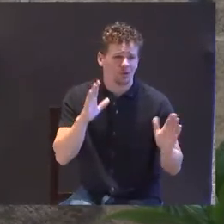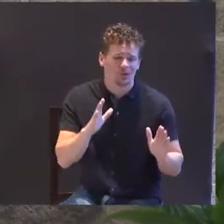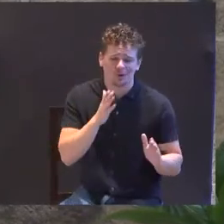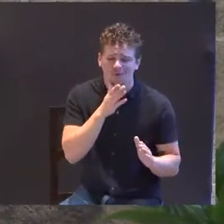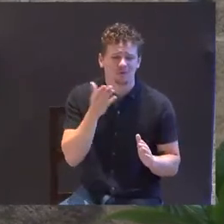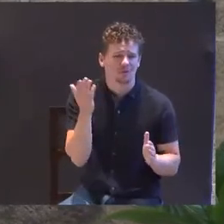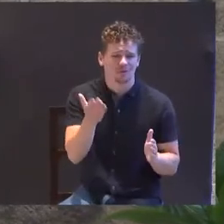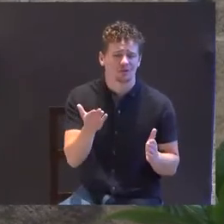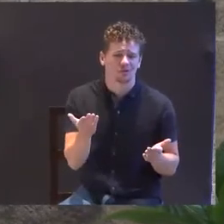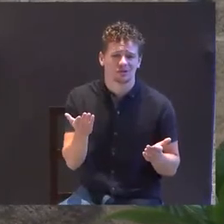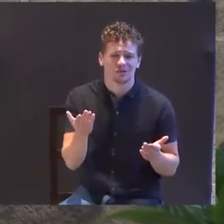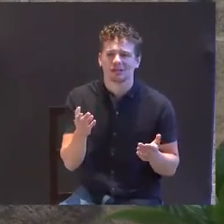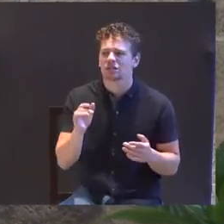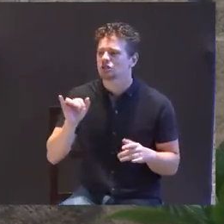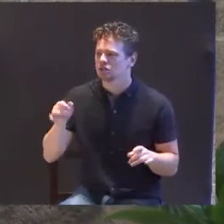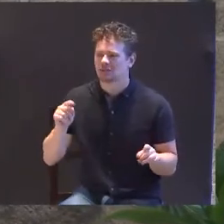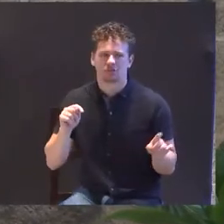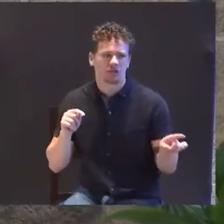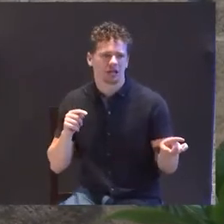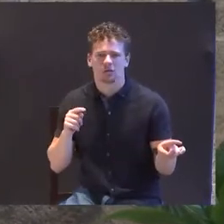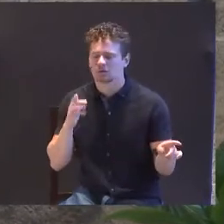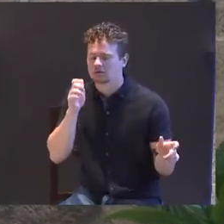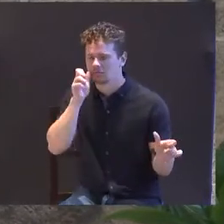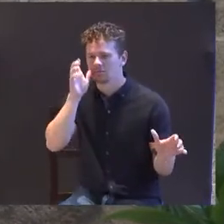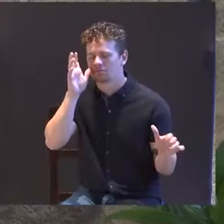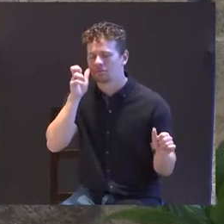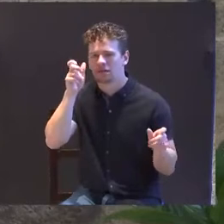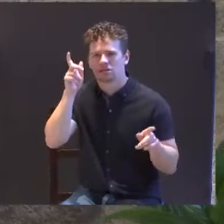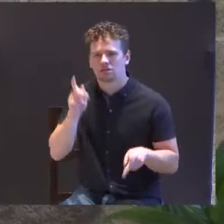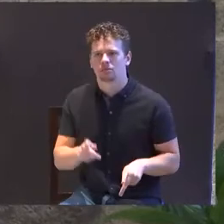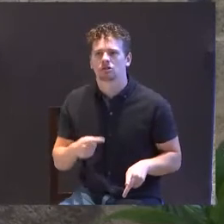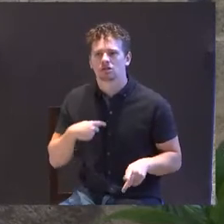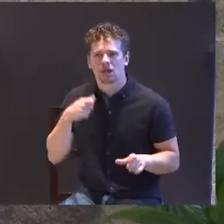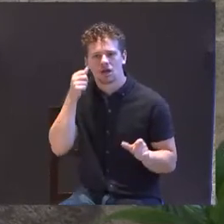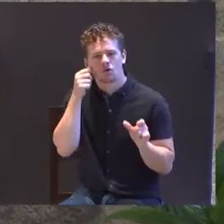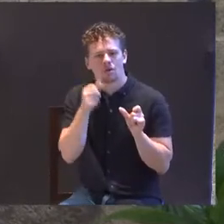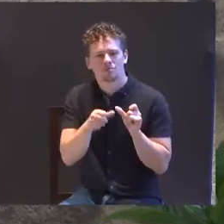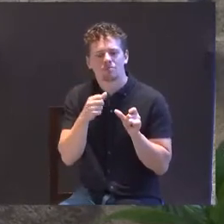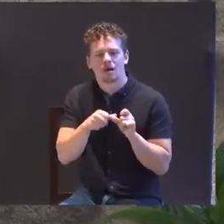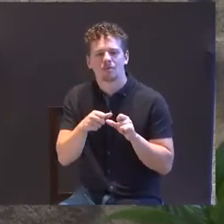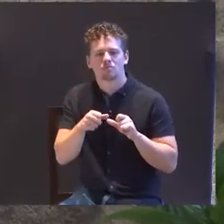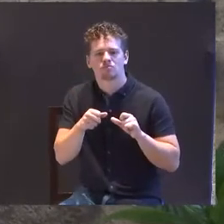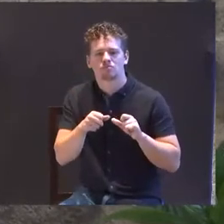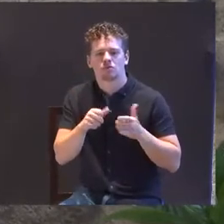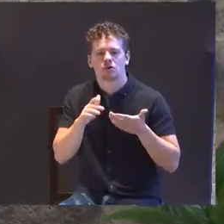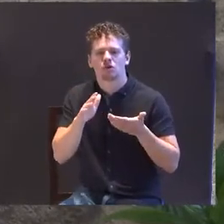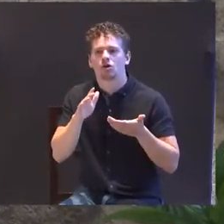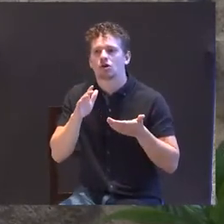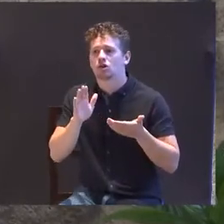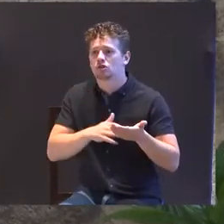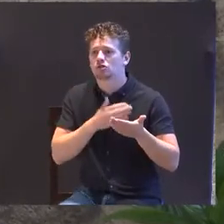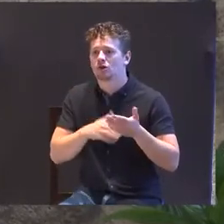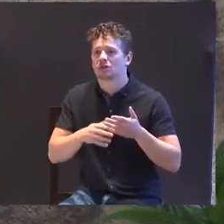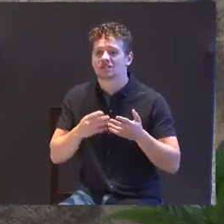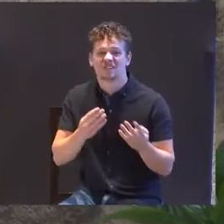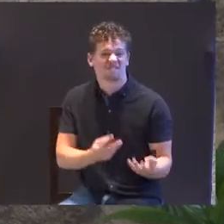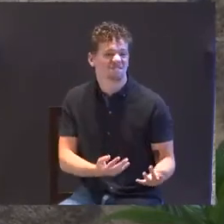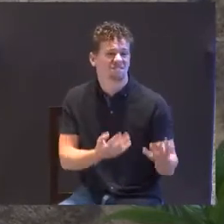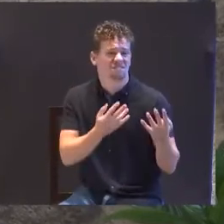was an amazing person. Of course, you know, as I said, I remember his songs, Fire and Rain,